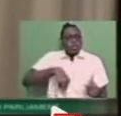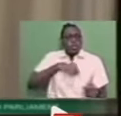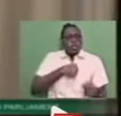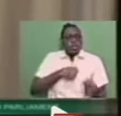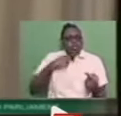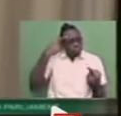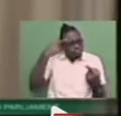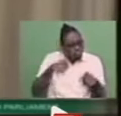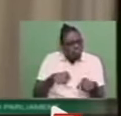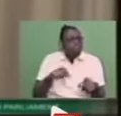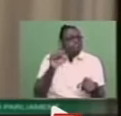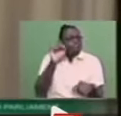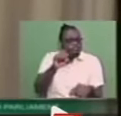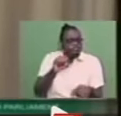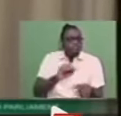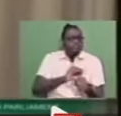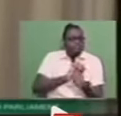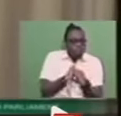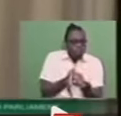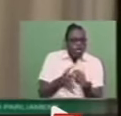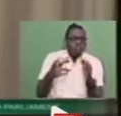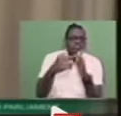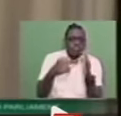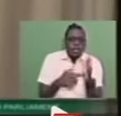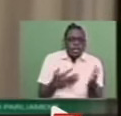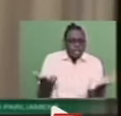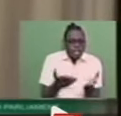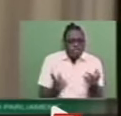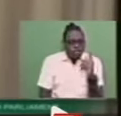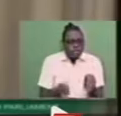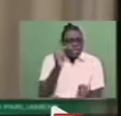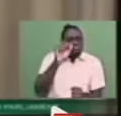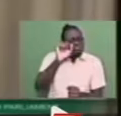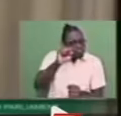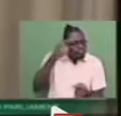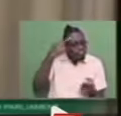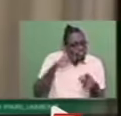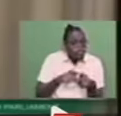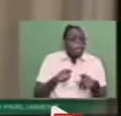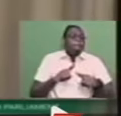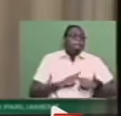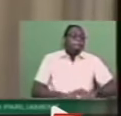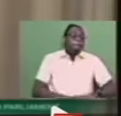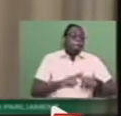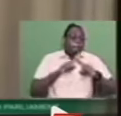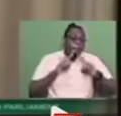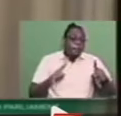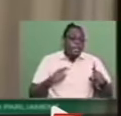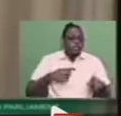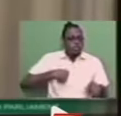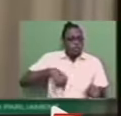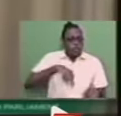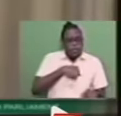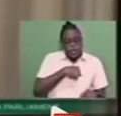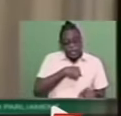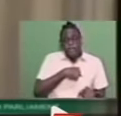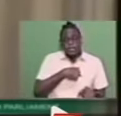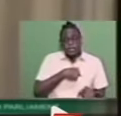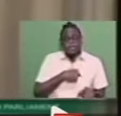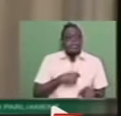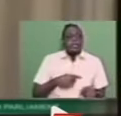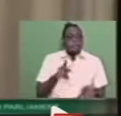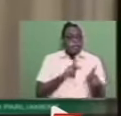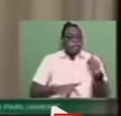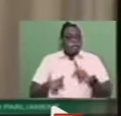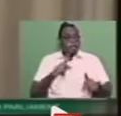and Tobago, we increased our parliamentary seats and we received a popular vote in Trinidad. No